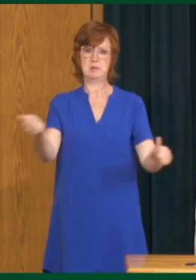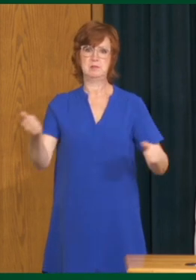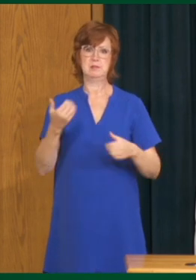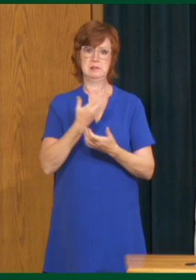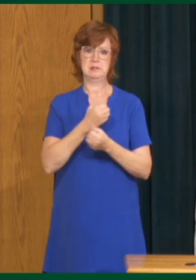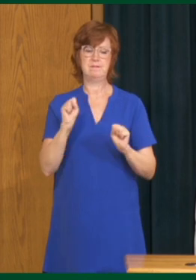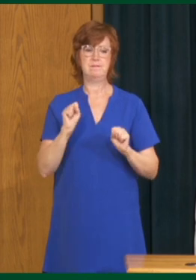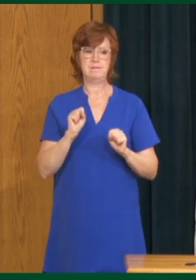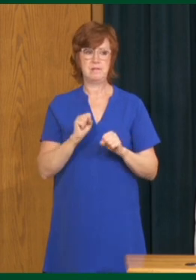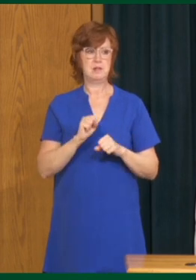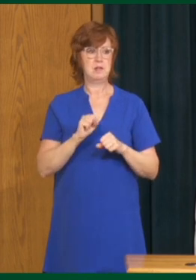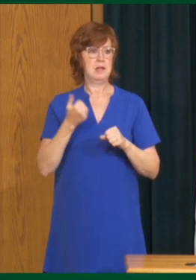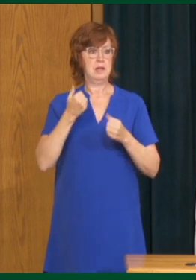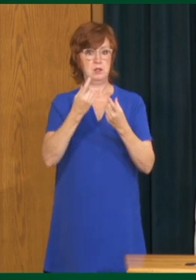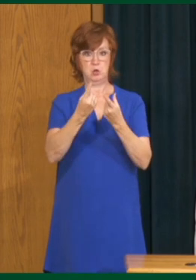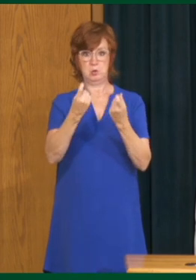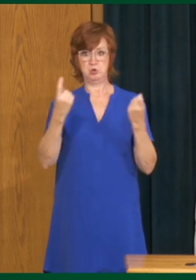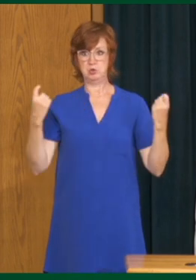to open up the floor to questions.